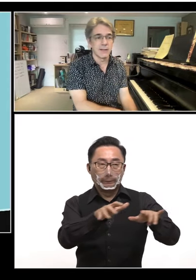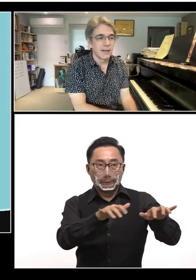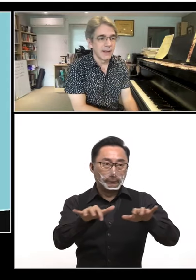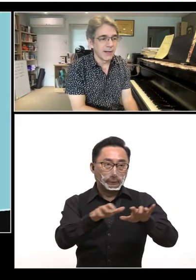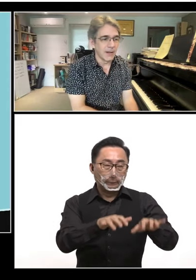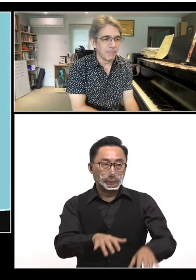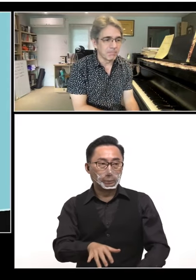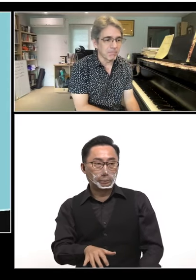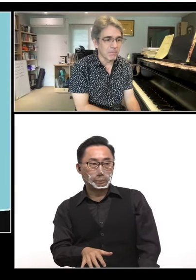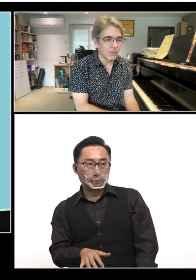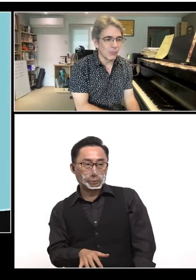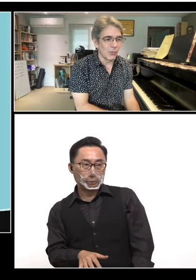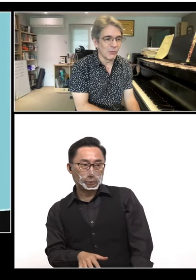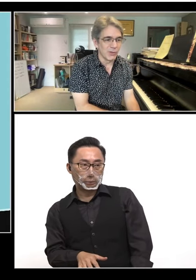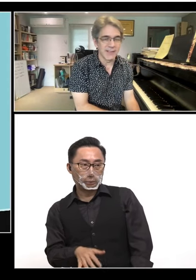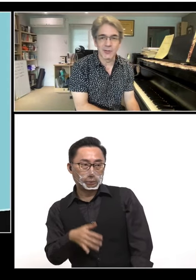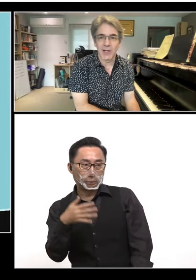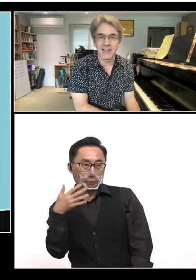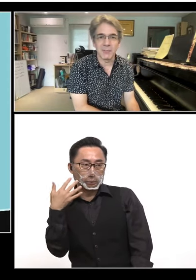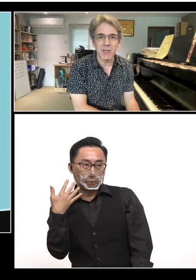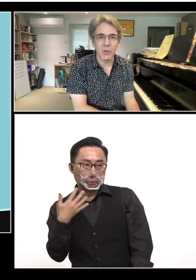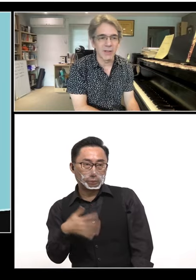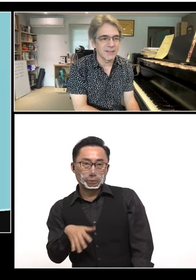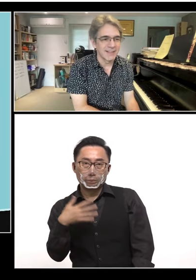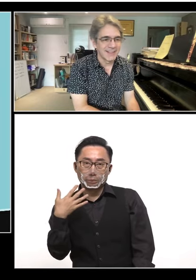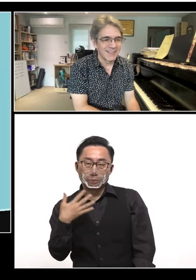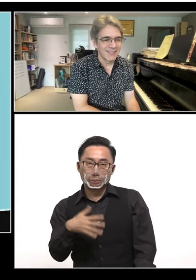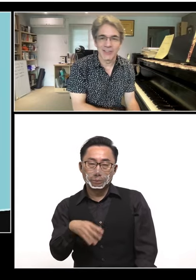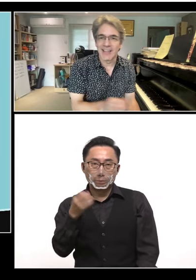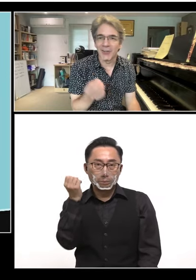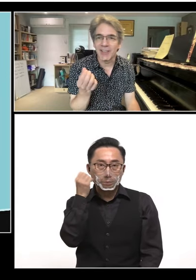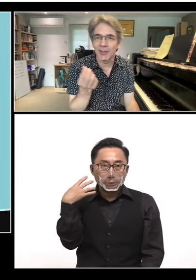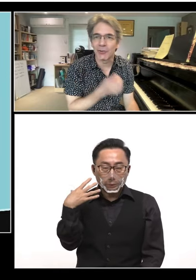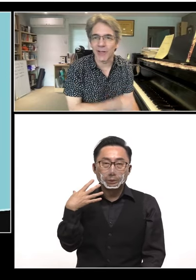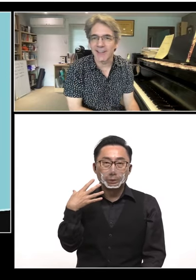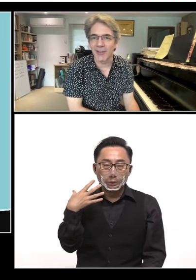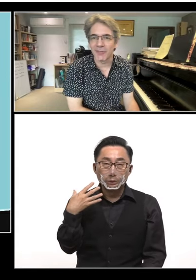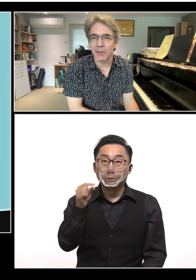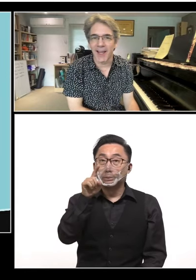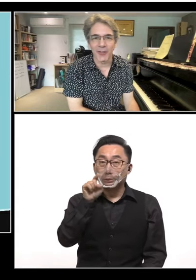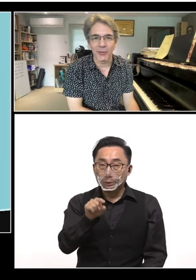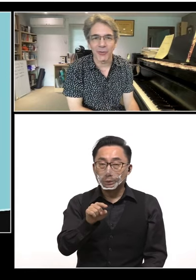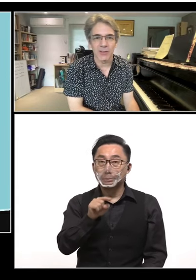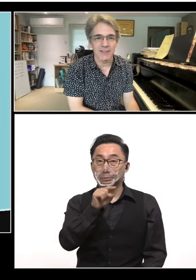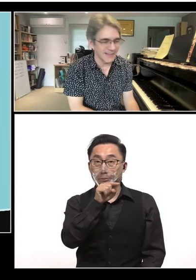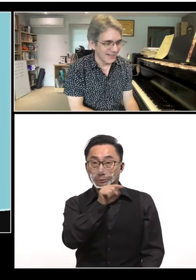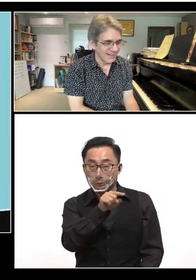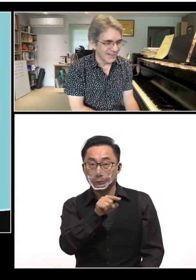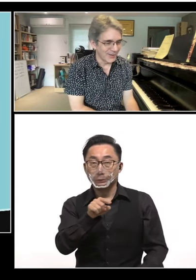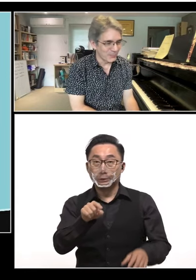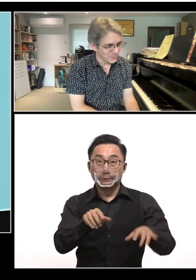but what really attracted me was the sound he could create out of a piano. It was